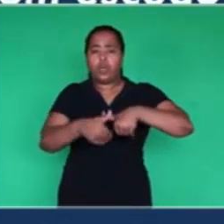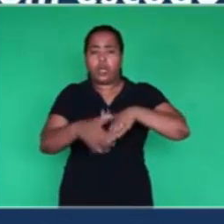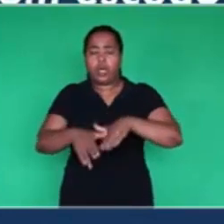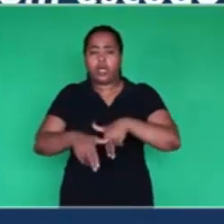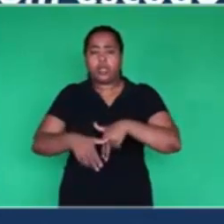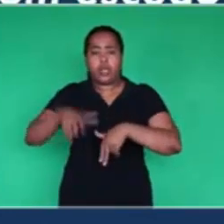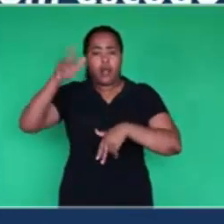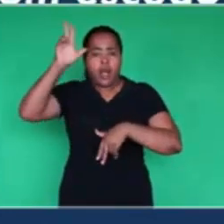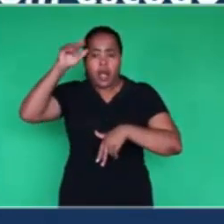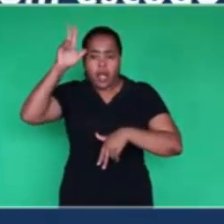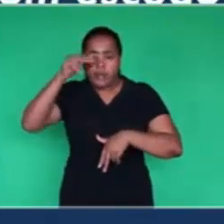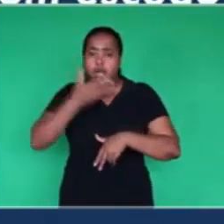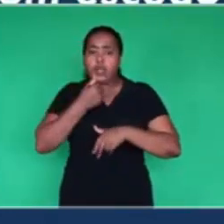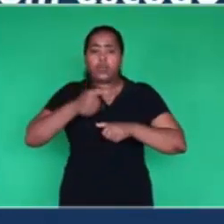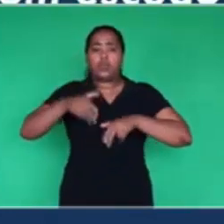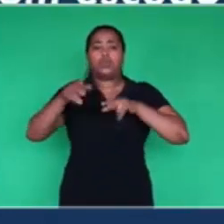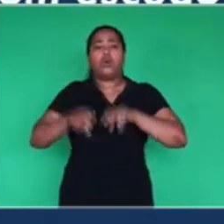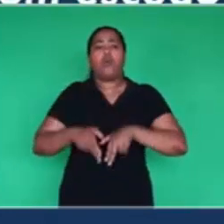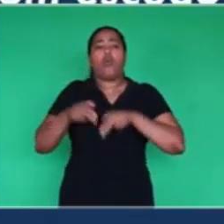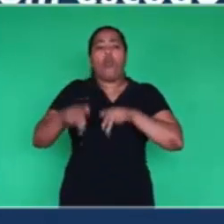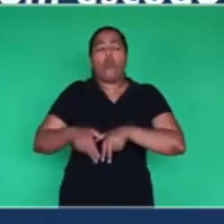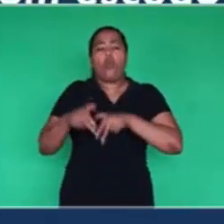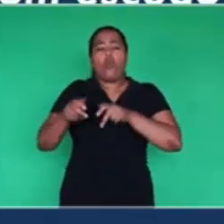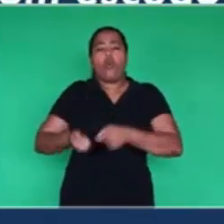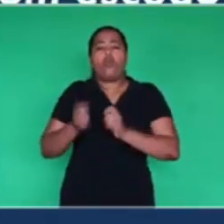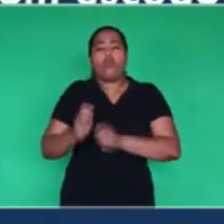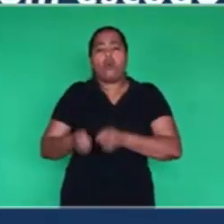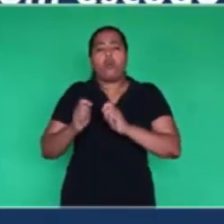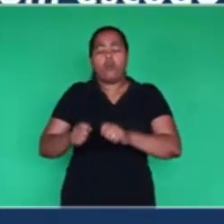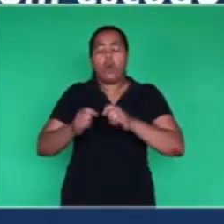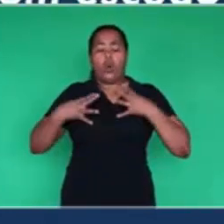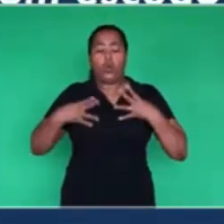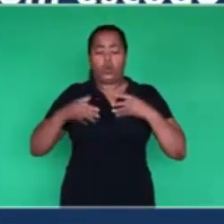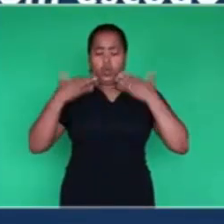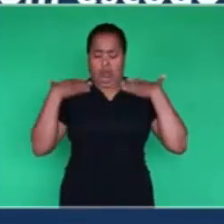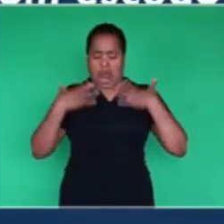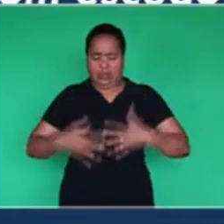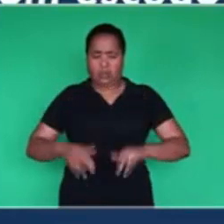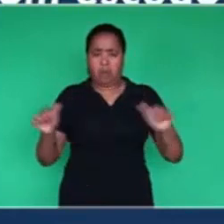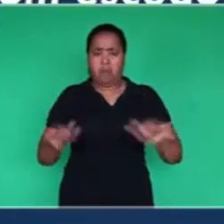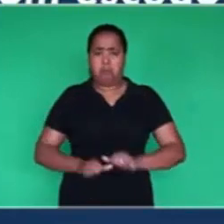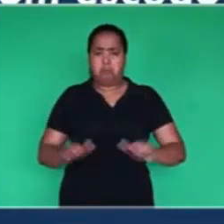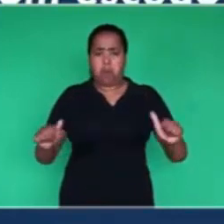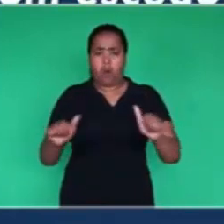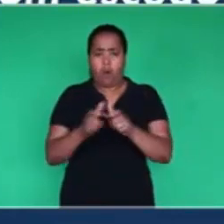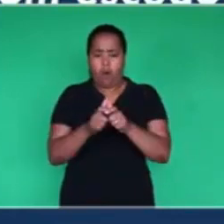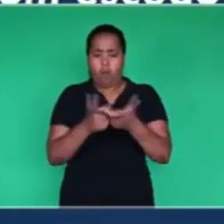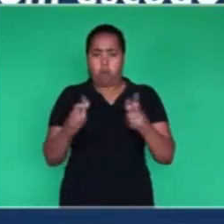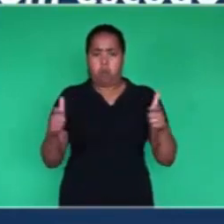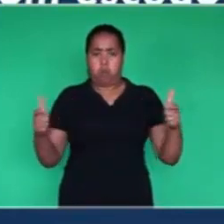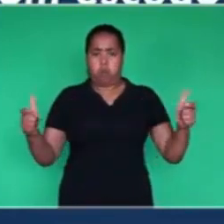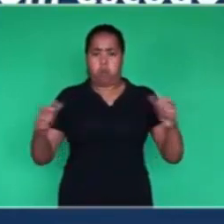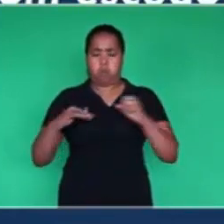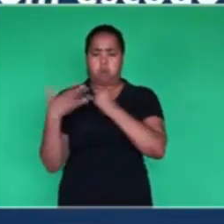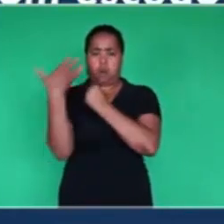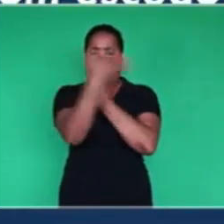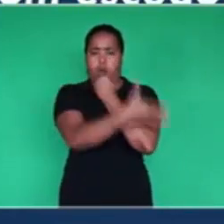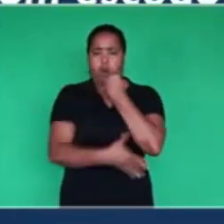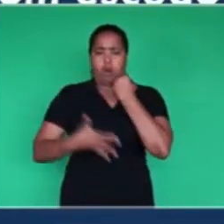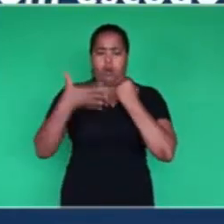with bucklers and shields, all of them handling swords. Now, the following topic is